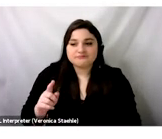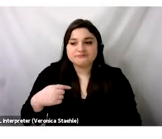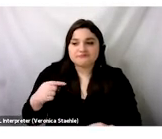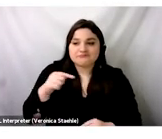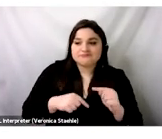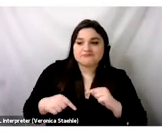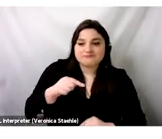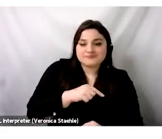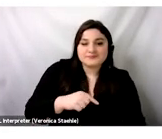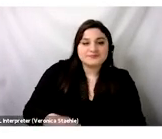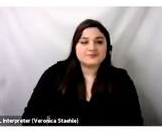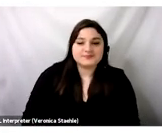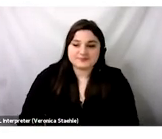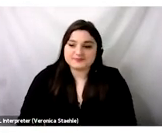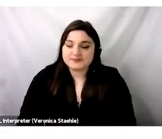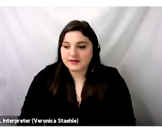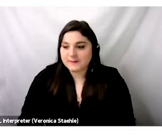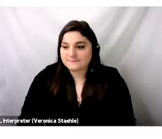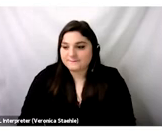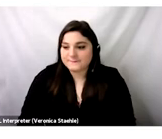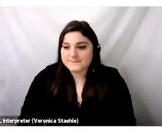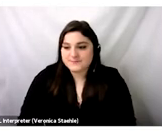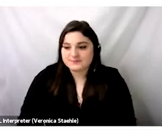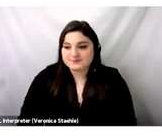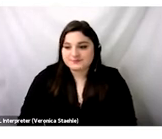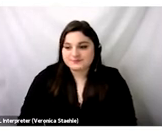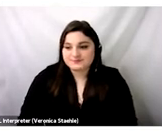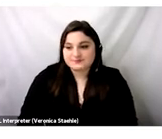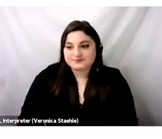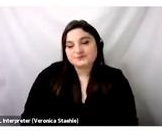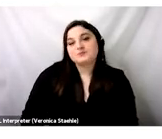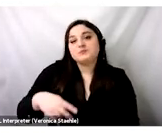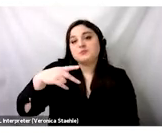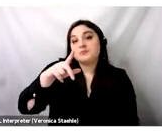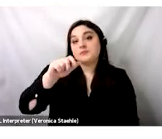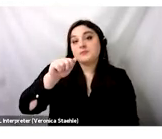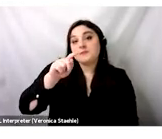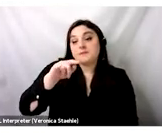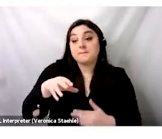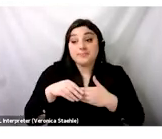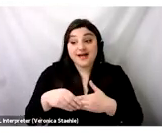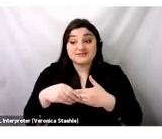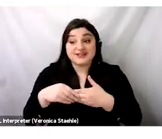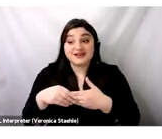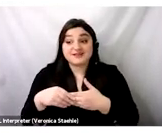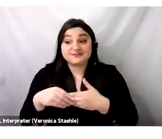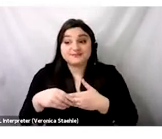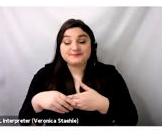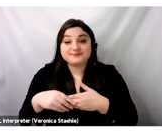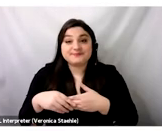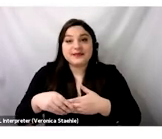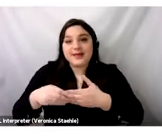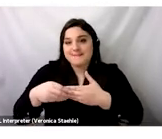Okay, you know what? Okay, so let me talk about this. There's plastic itself, which is